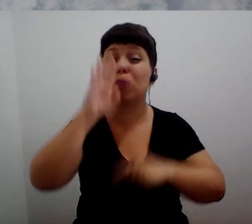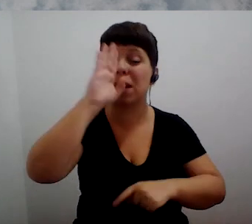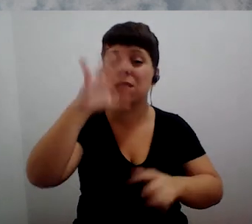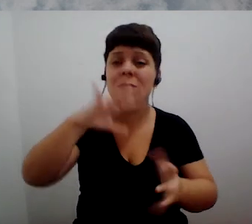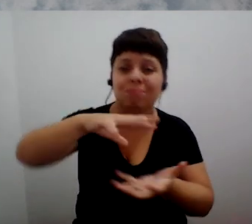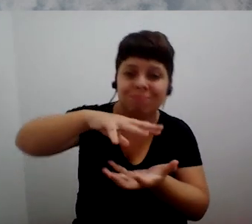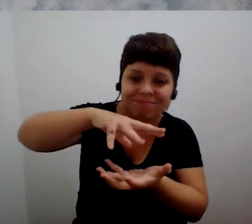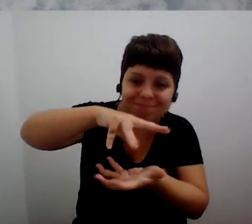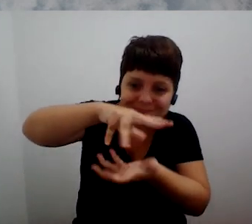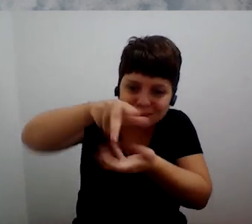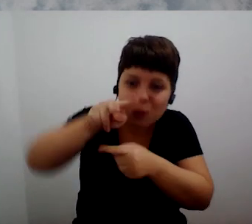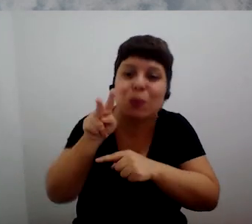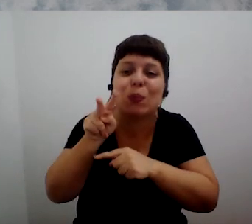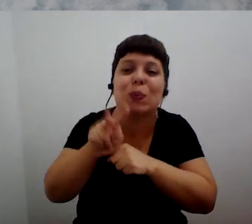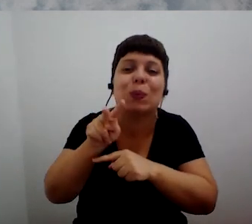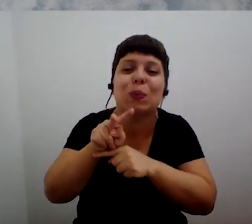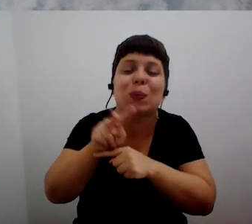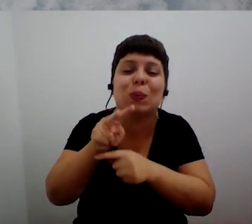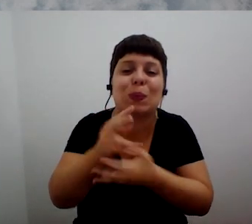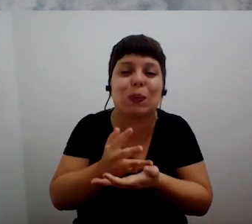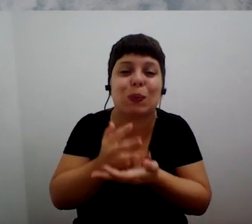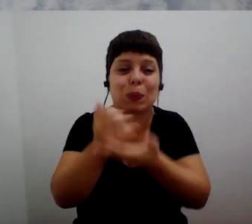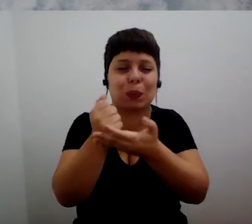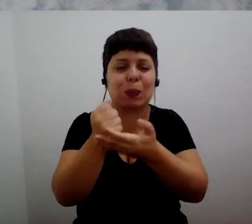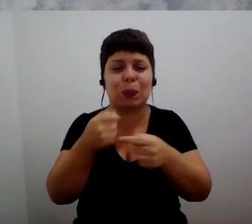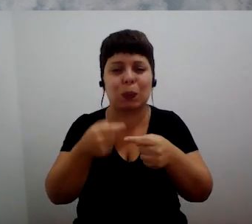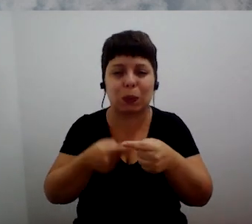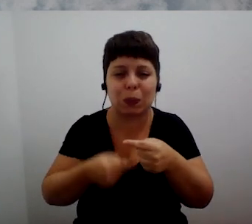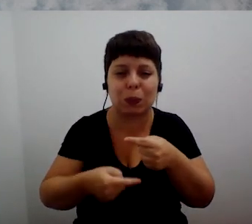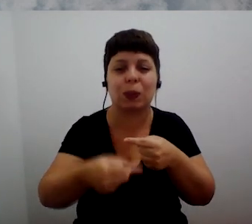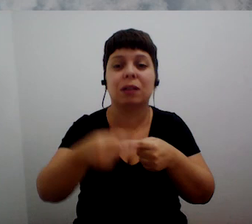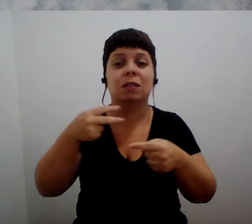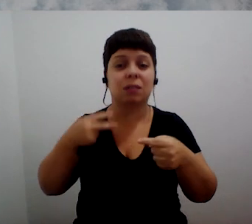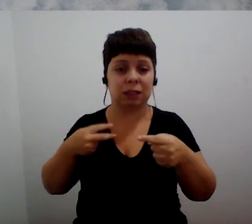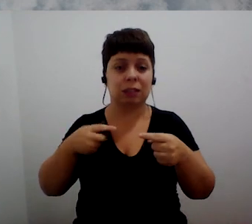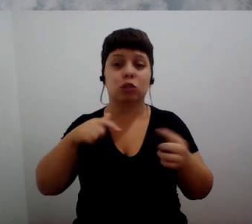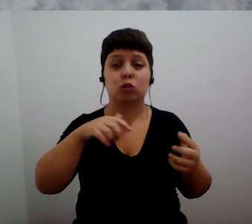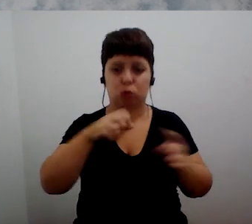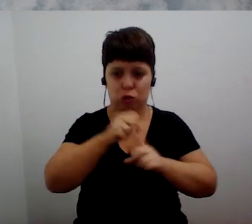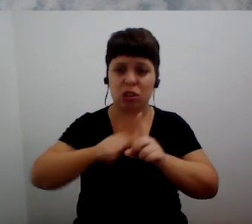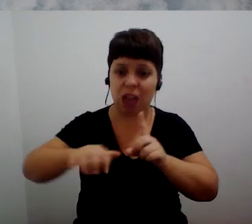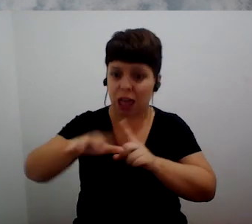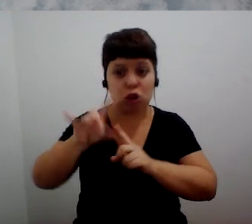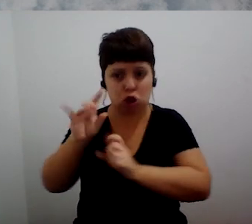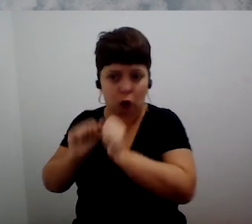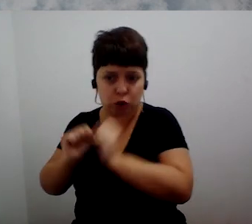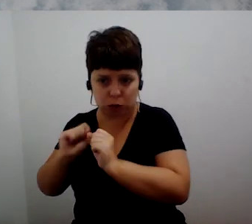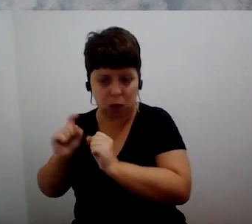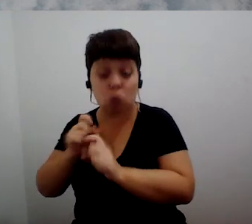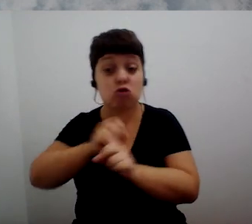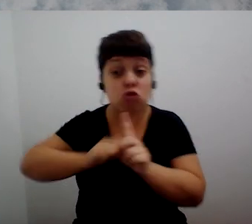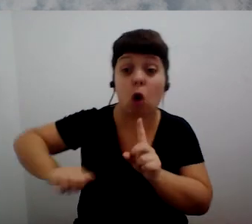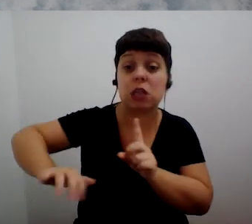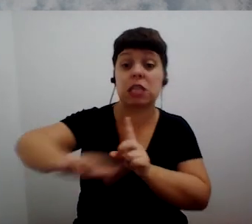past, we as society, not only as industry, worked hard to make this mess we're facing